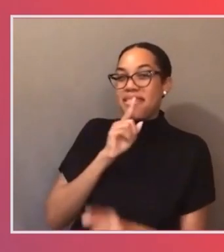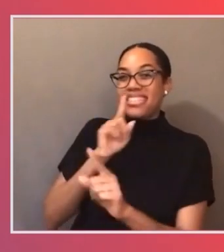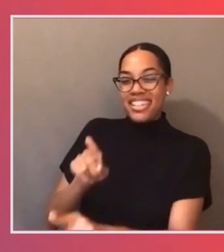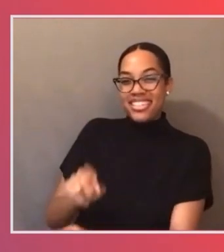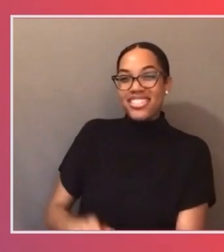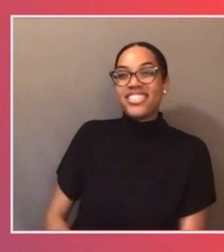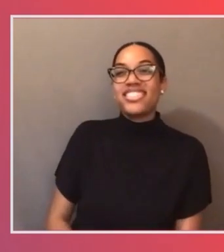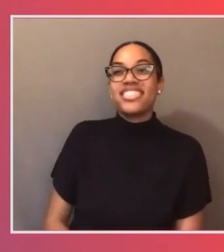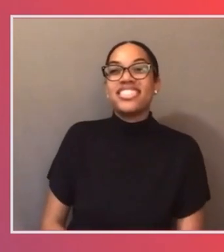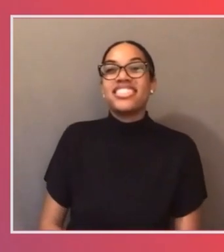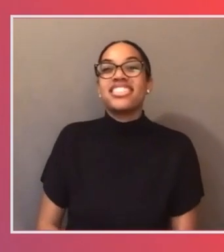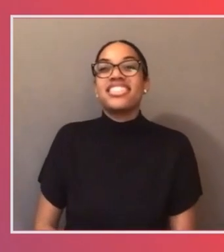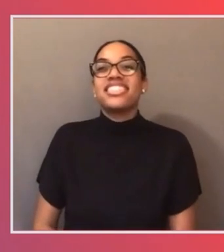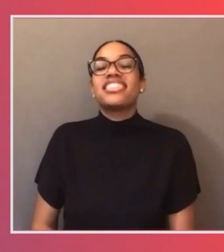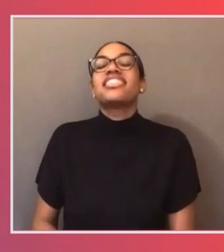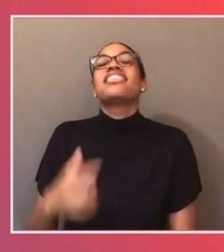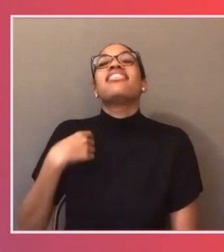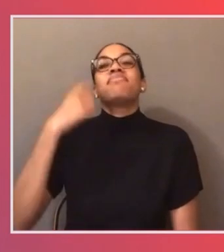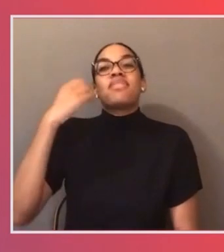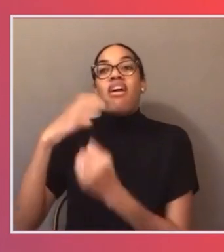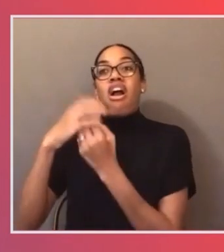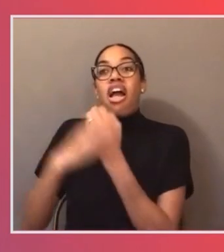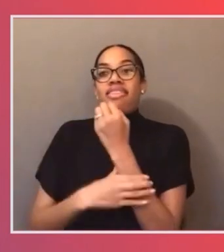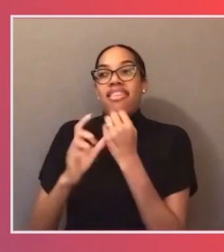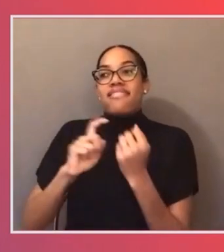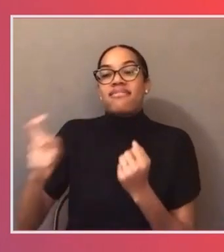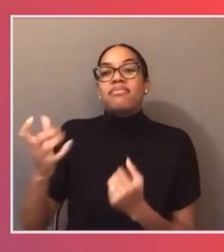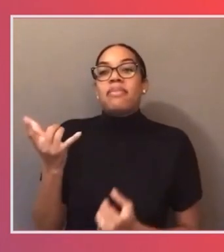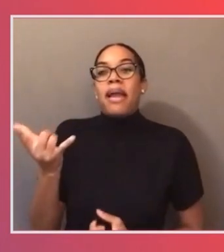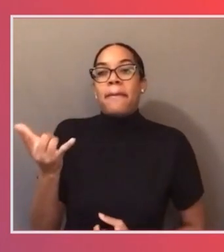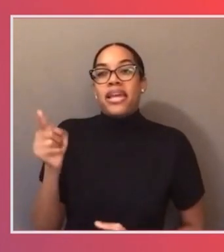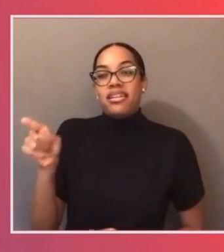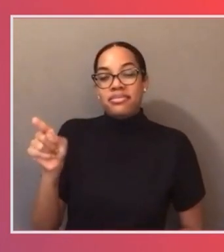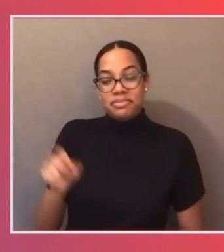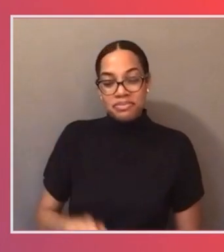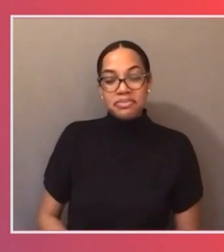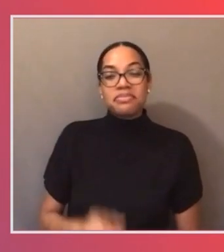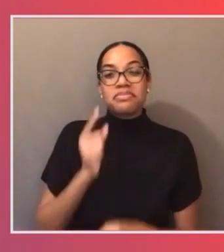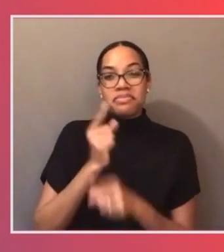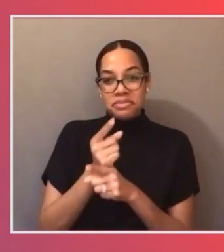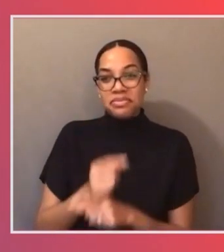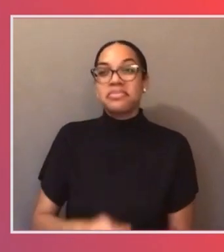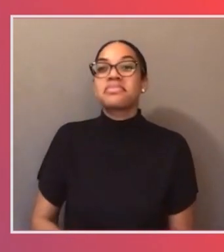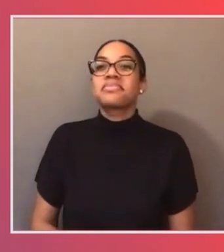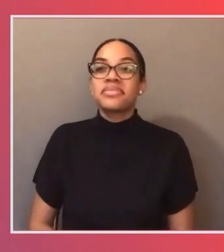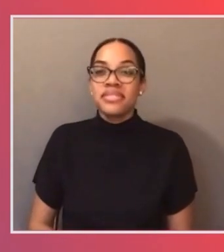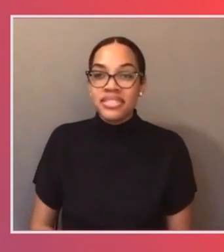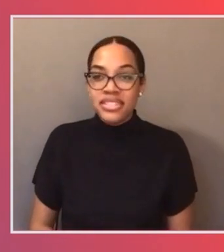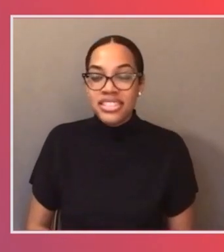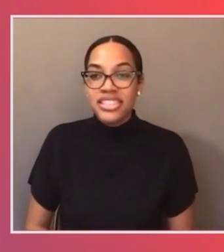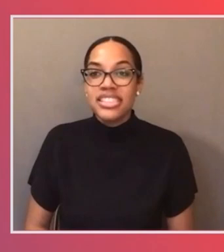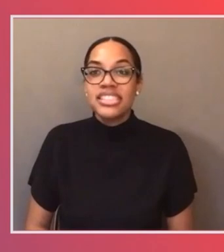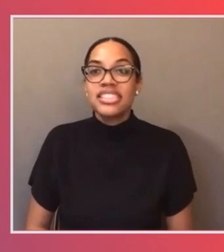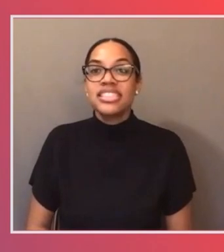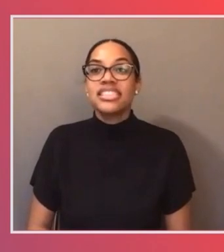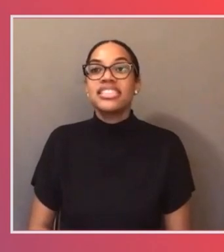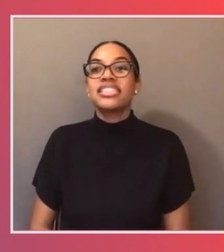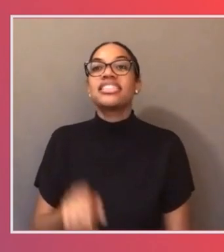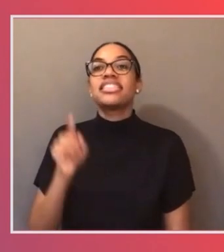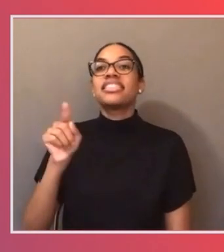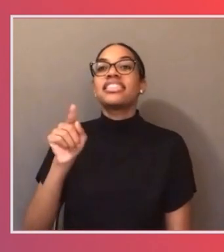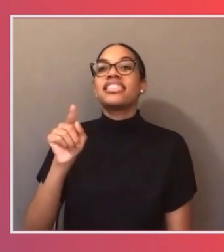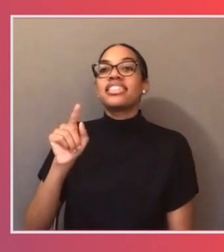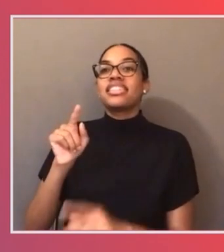impressive. Okay, here we go. Team Rudd. In Endgame, Which of the below could be spotted by